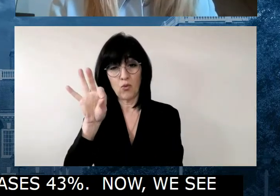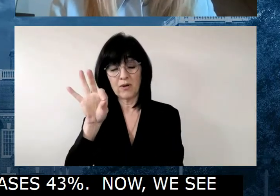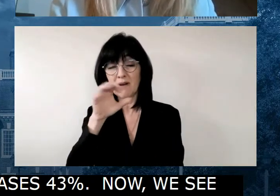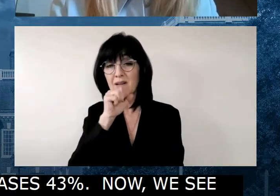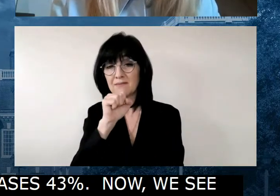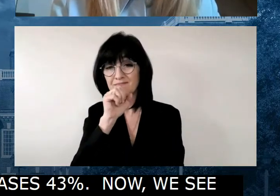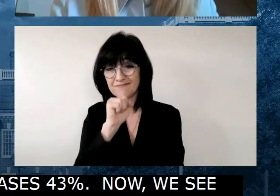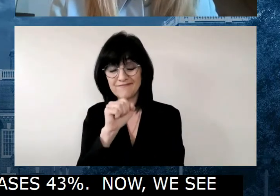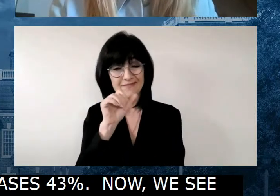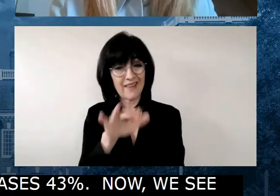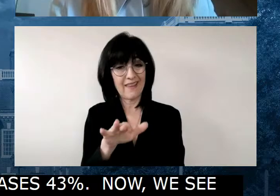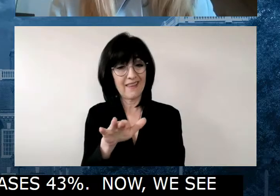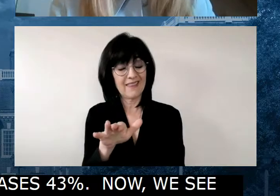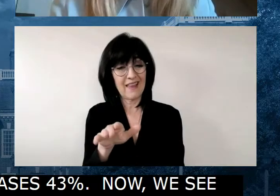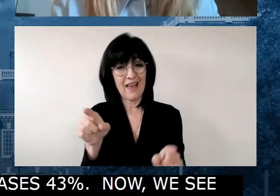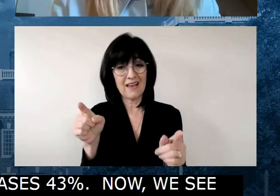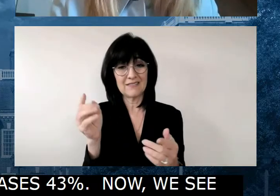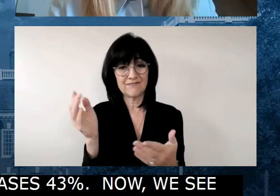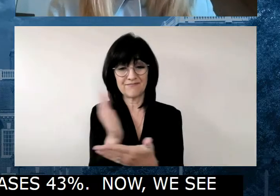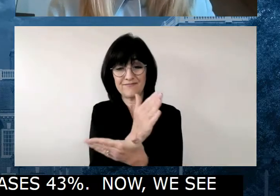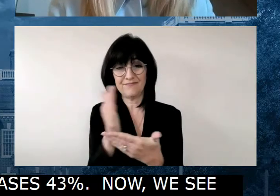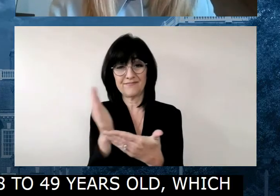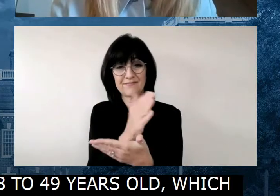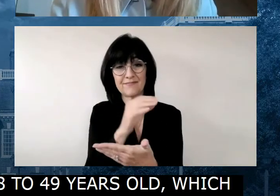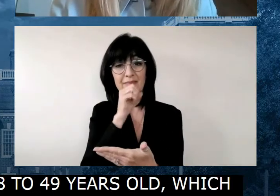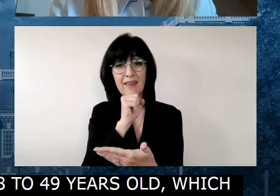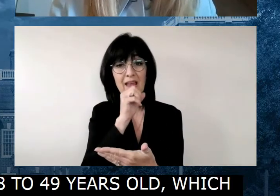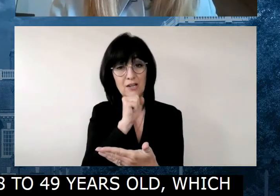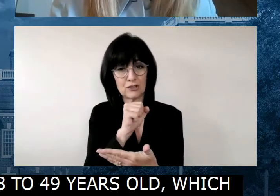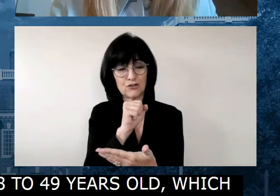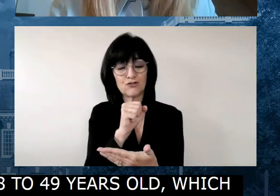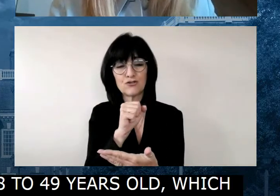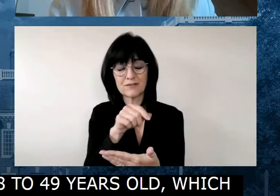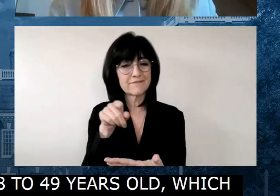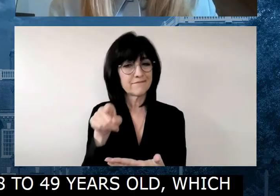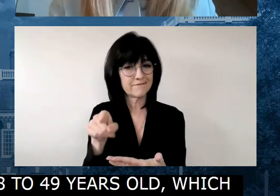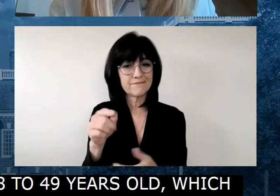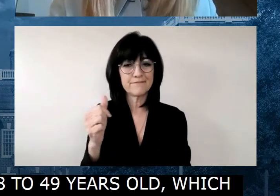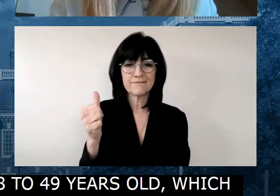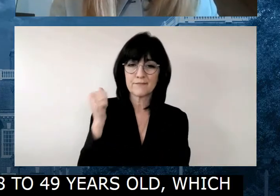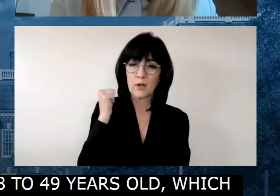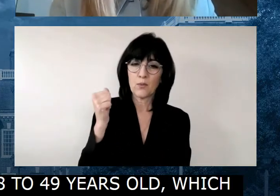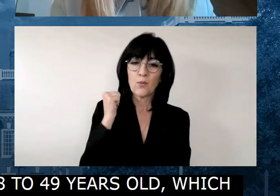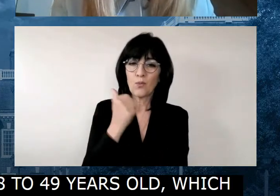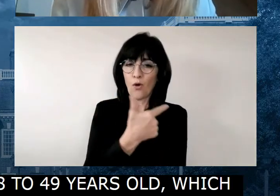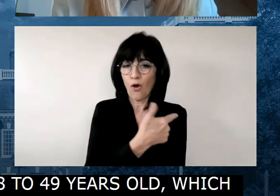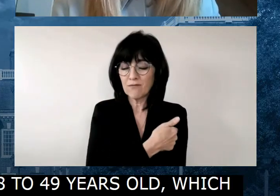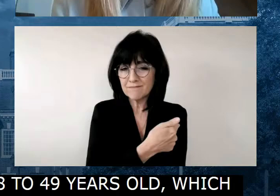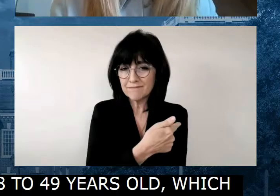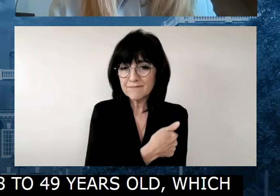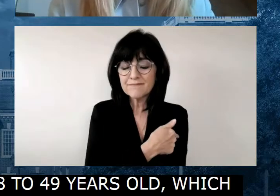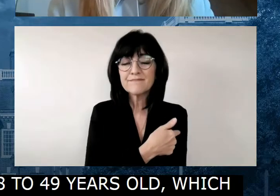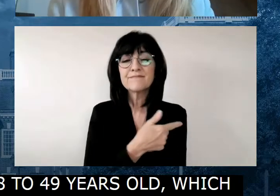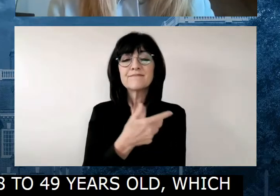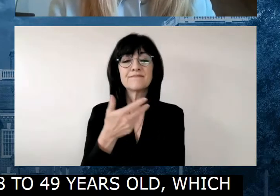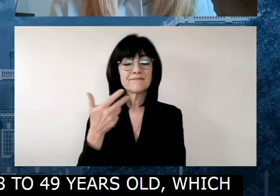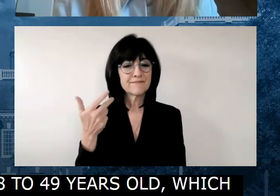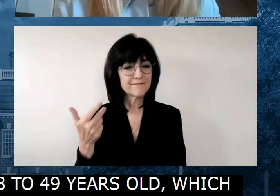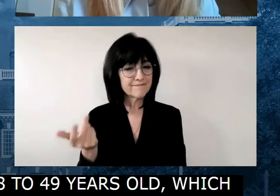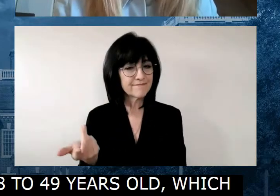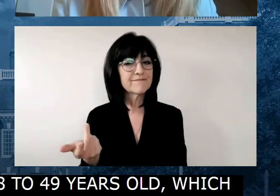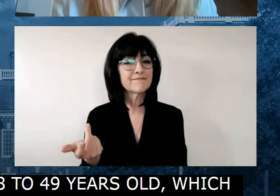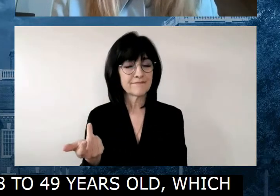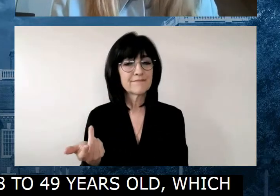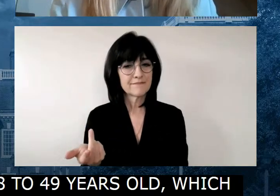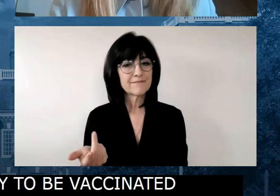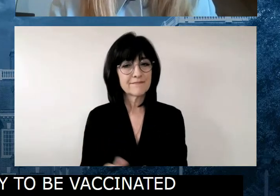it's the group that is least likely to be vaccinated among our eligible population. So again, we